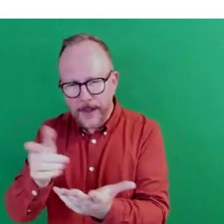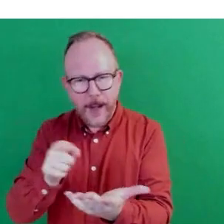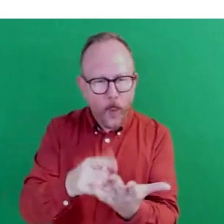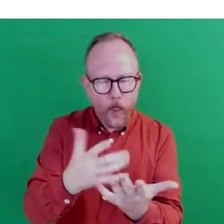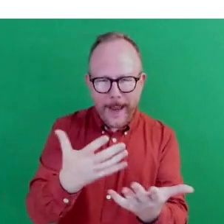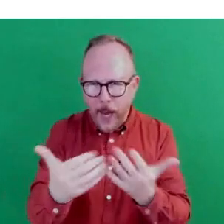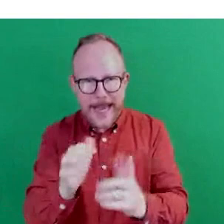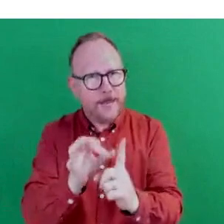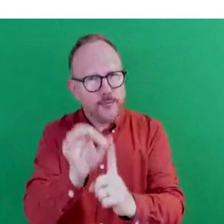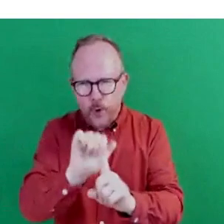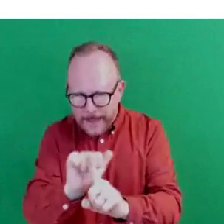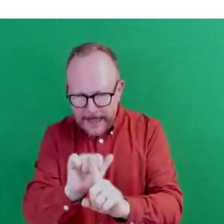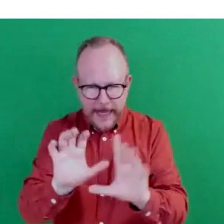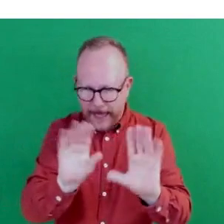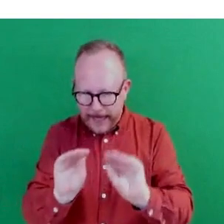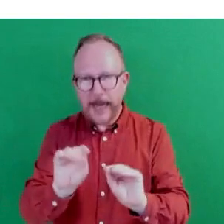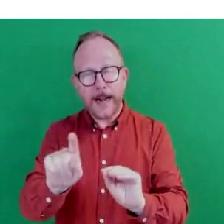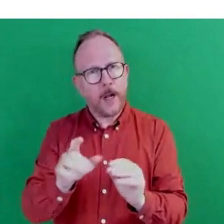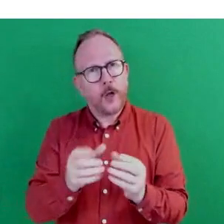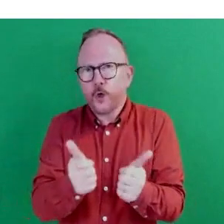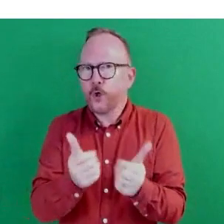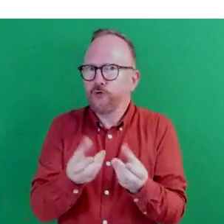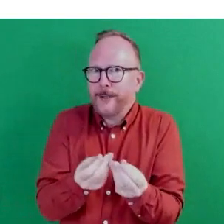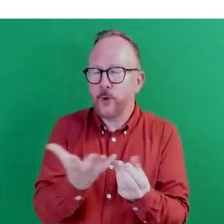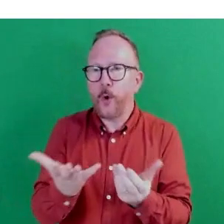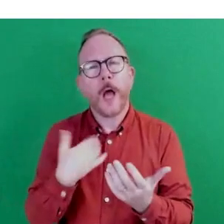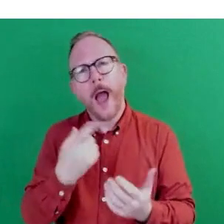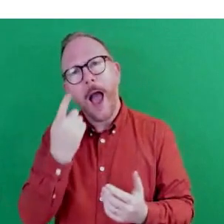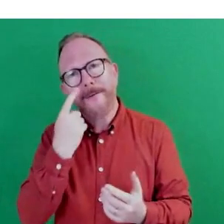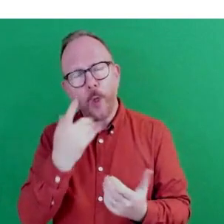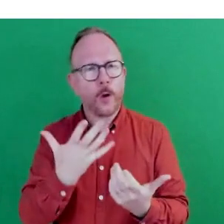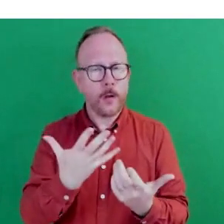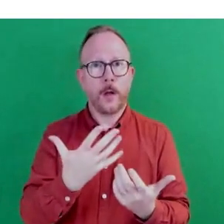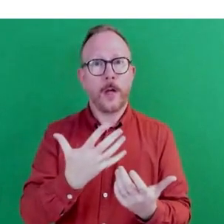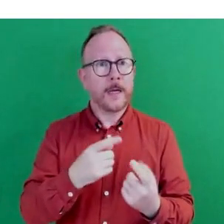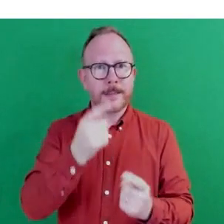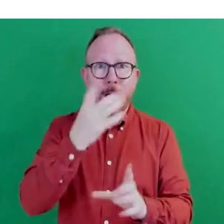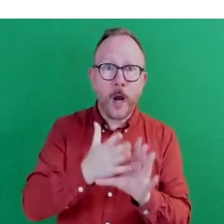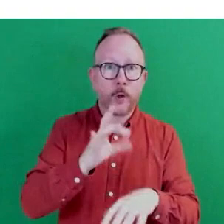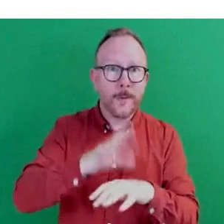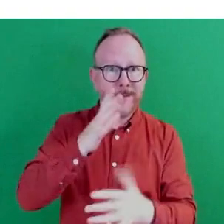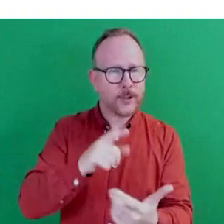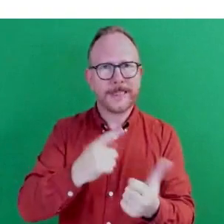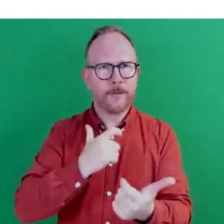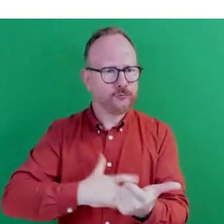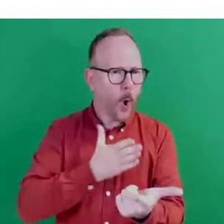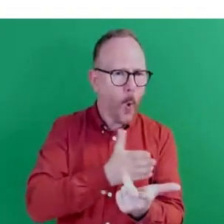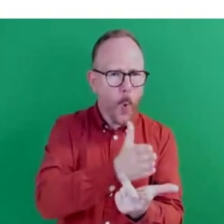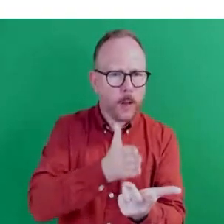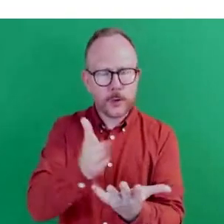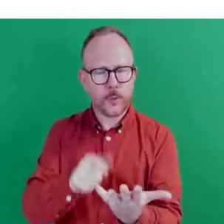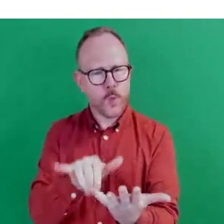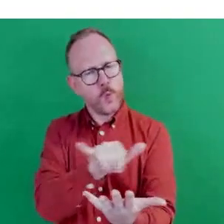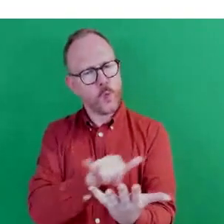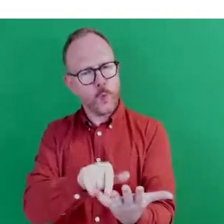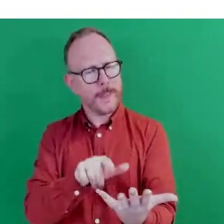good resource to check out all of the different psychological professions roles and to think about which ones might be applicable to you. Many of the